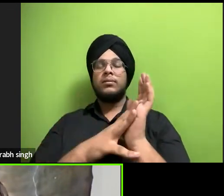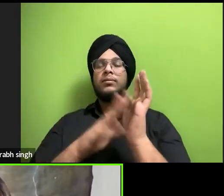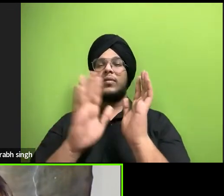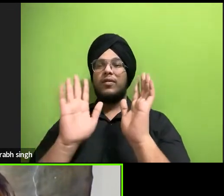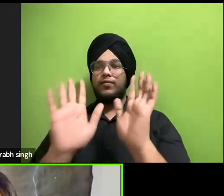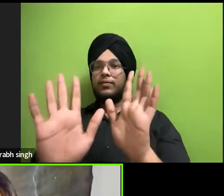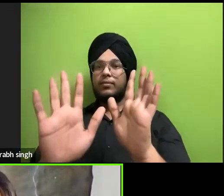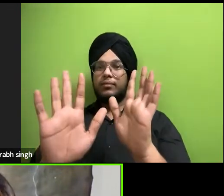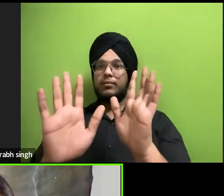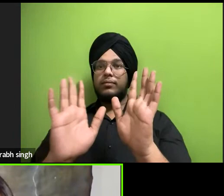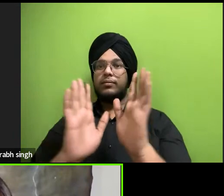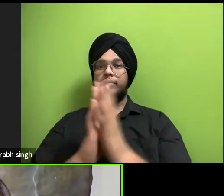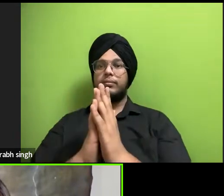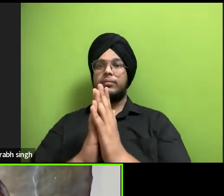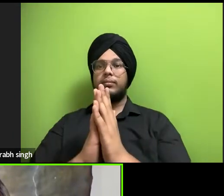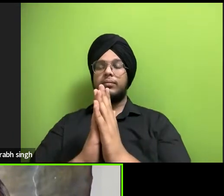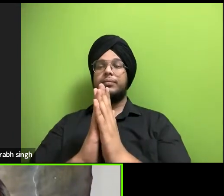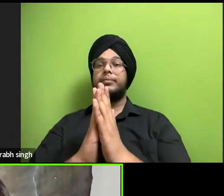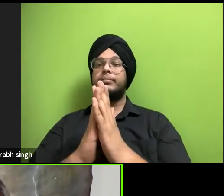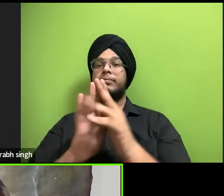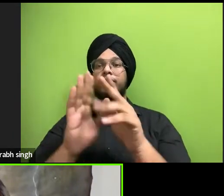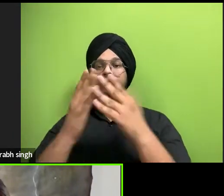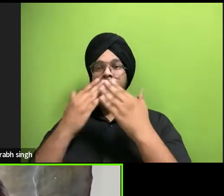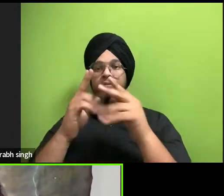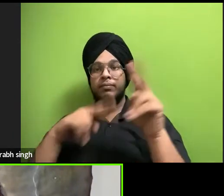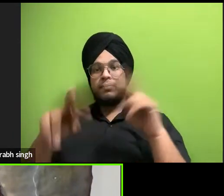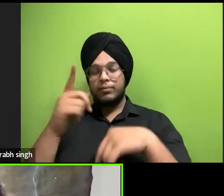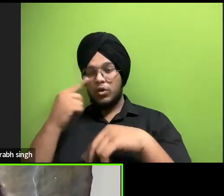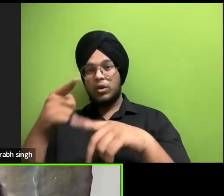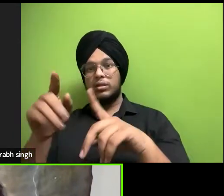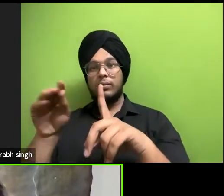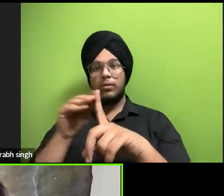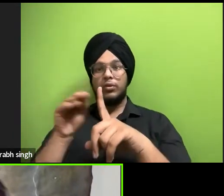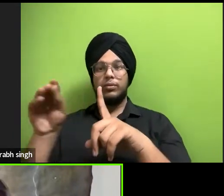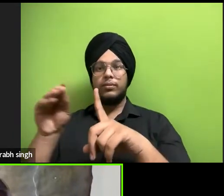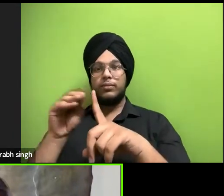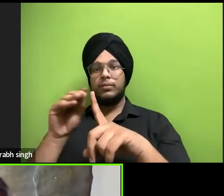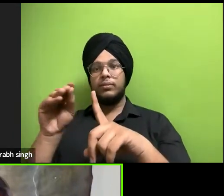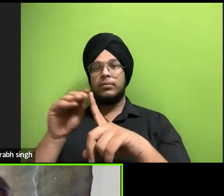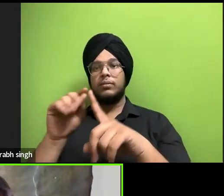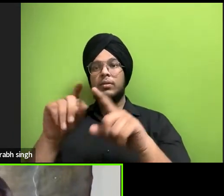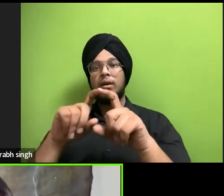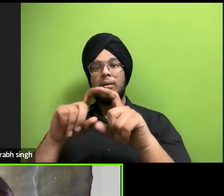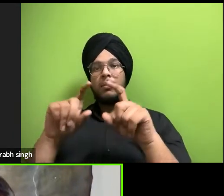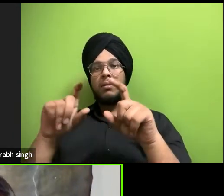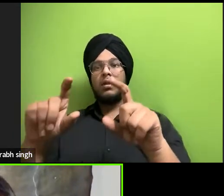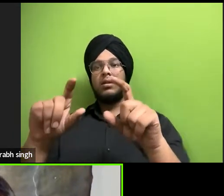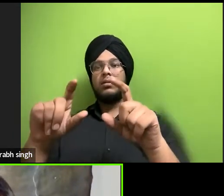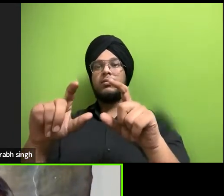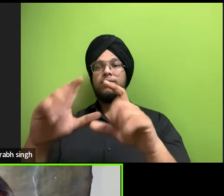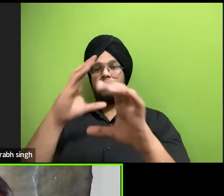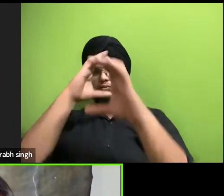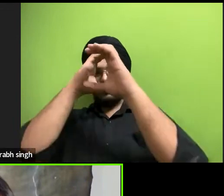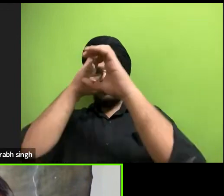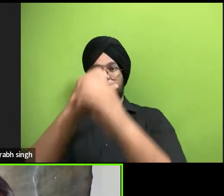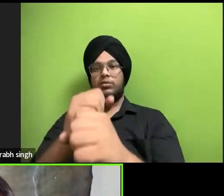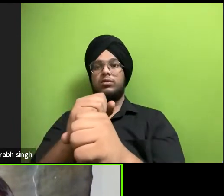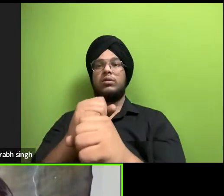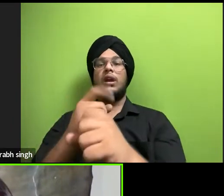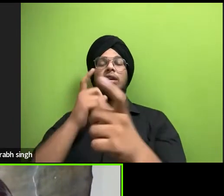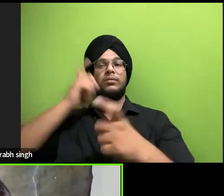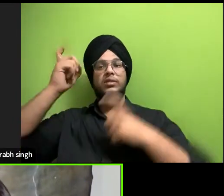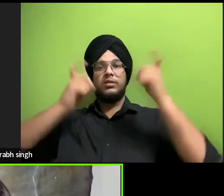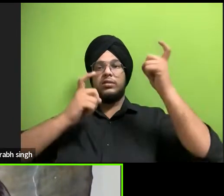architecture students who come to study it, because it's about a completely concentrated expression